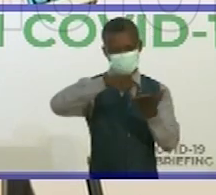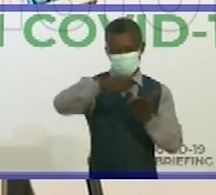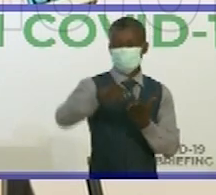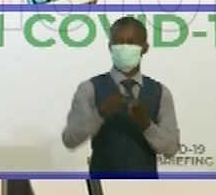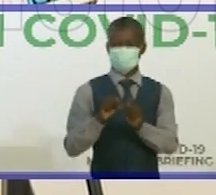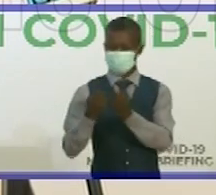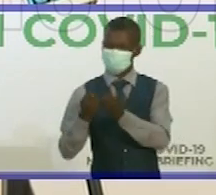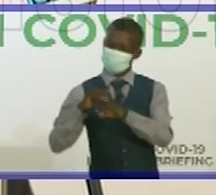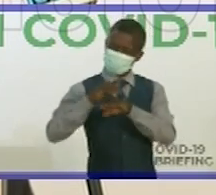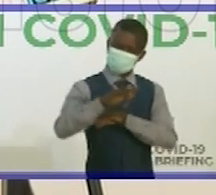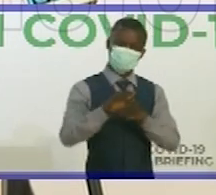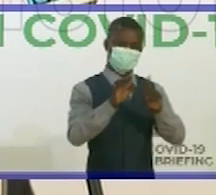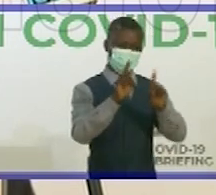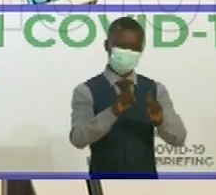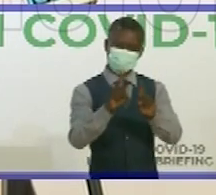and